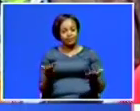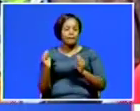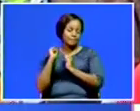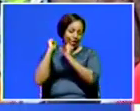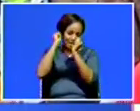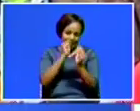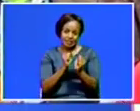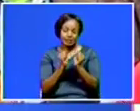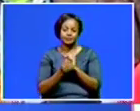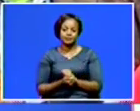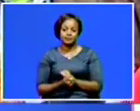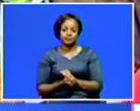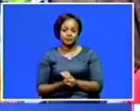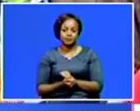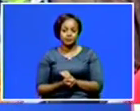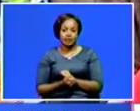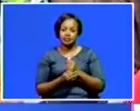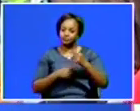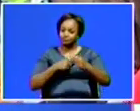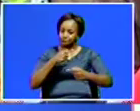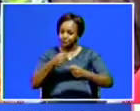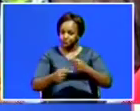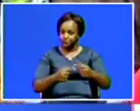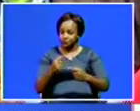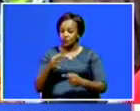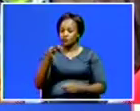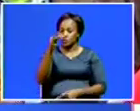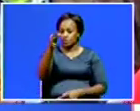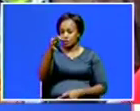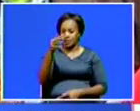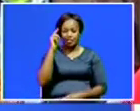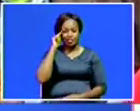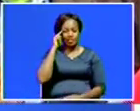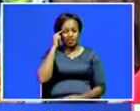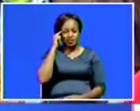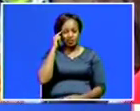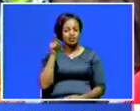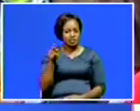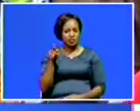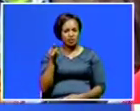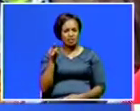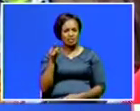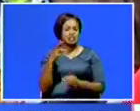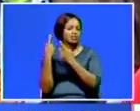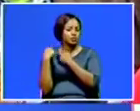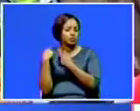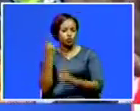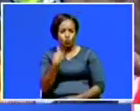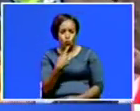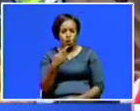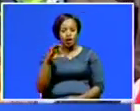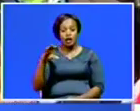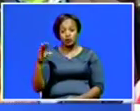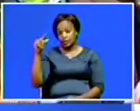blankets. And going forward, I think, because I think this really falls under the ambit of the county government, I